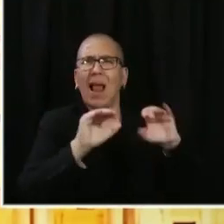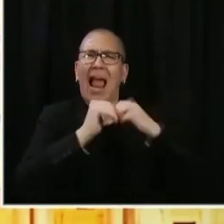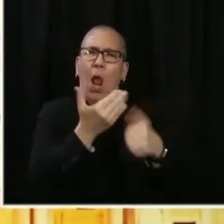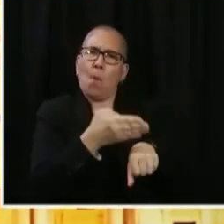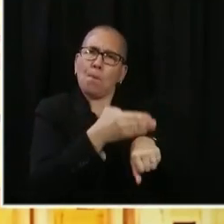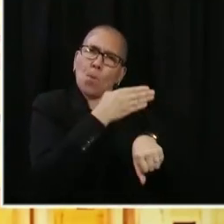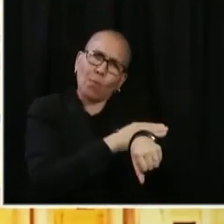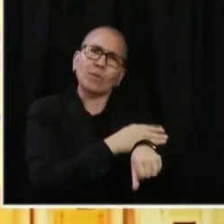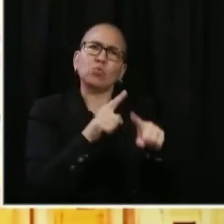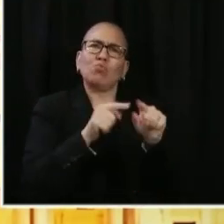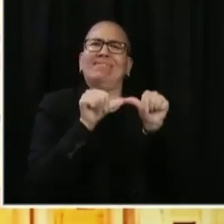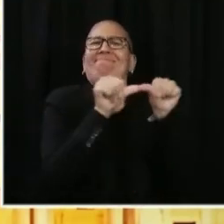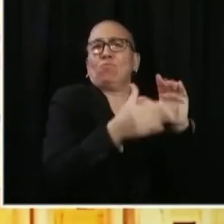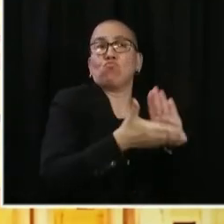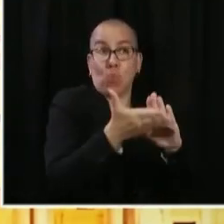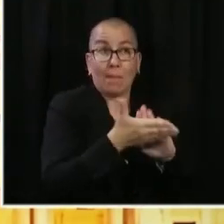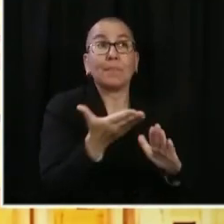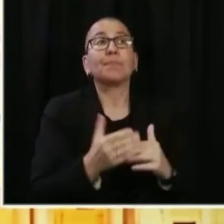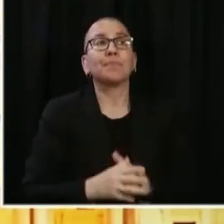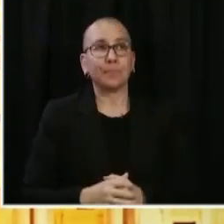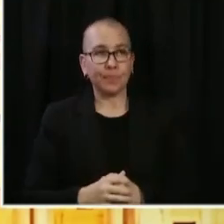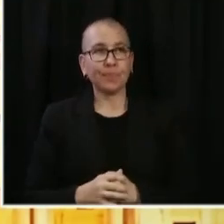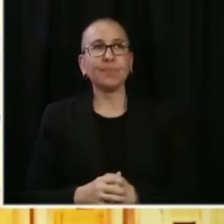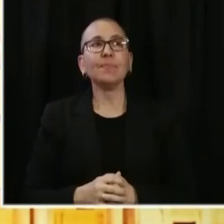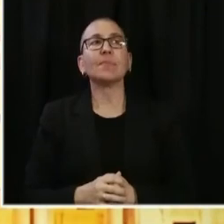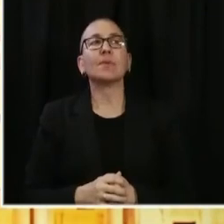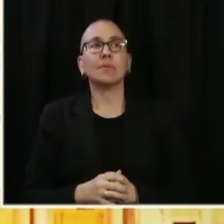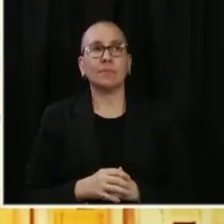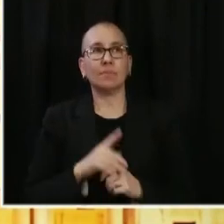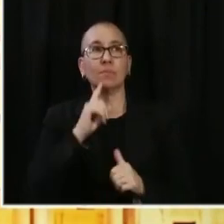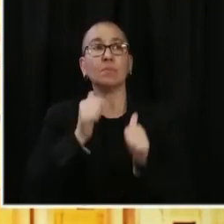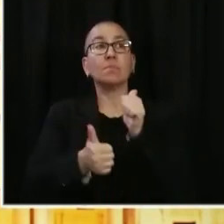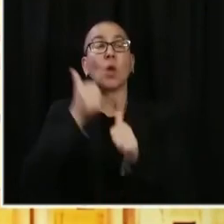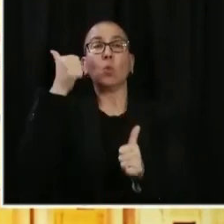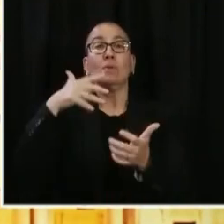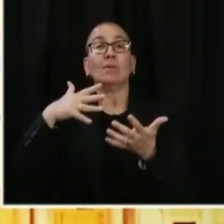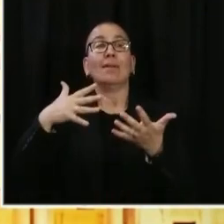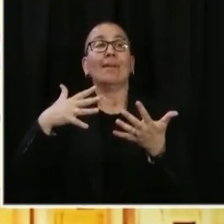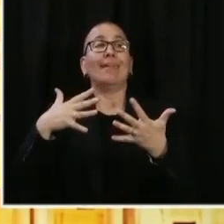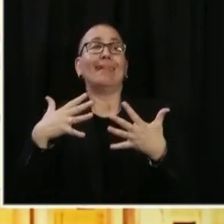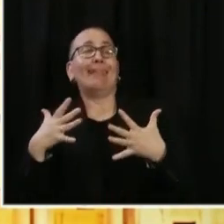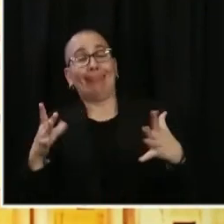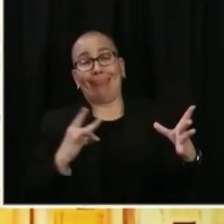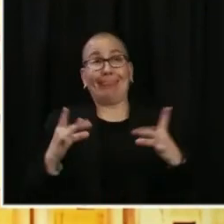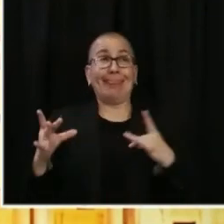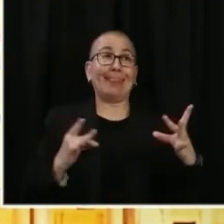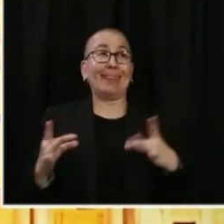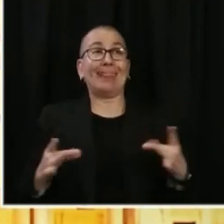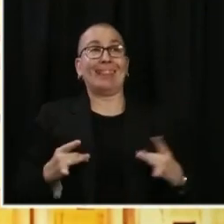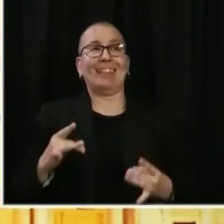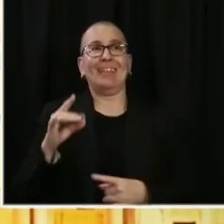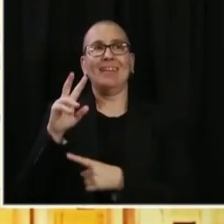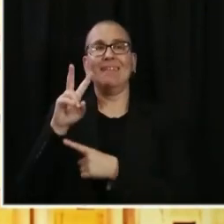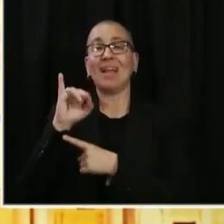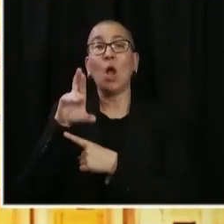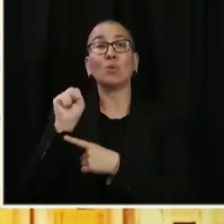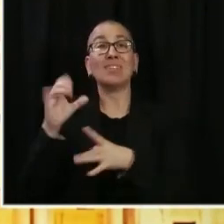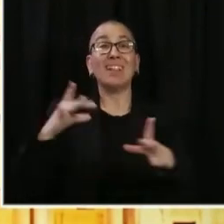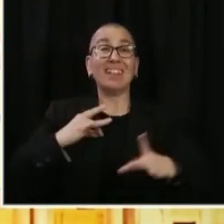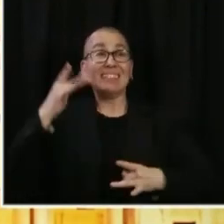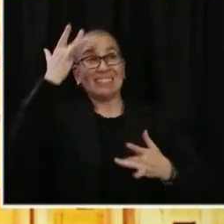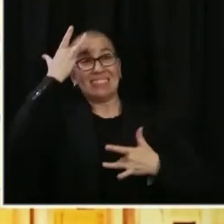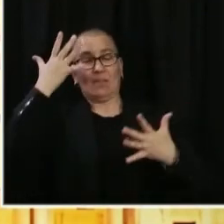must protect those in our community that are the most vulnerable to the virus. That's also why I signed another executive order today to strongly